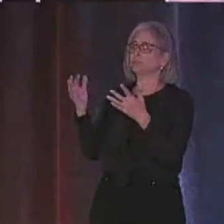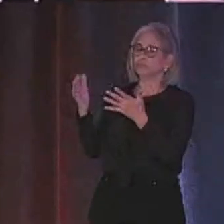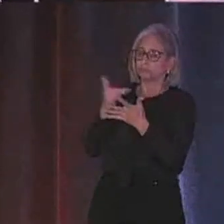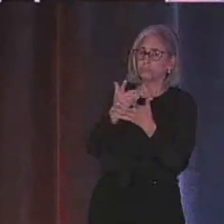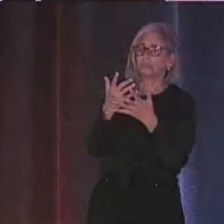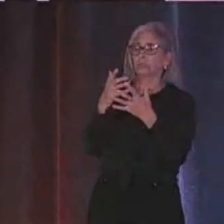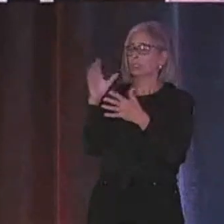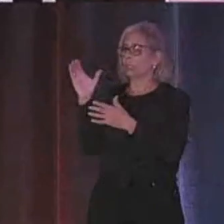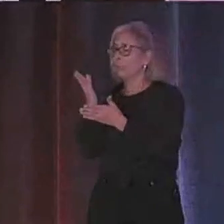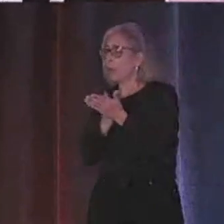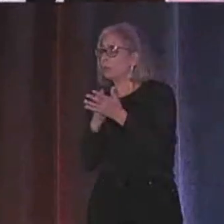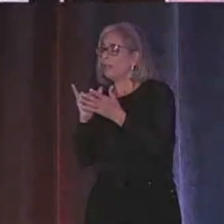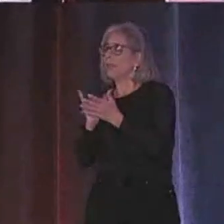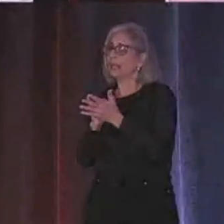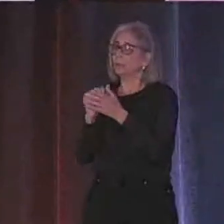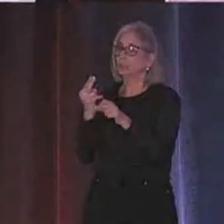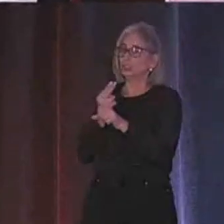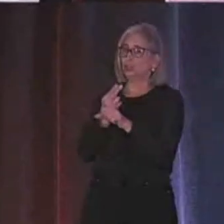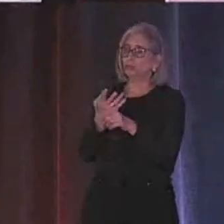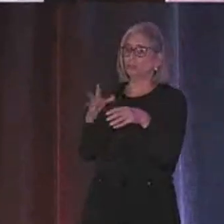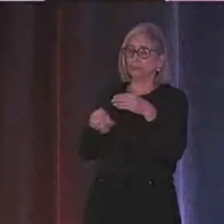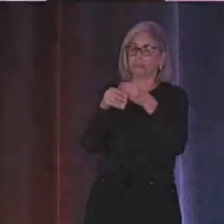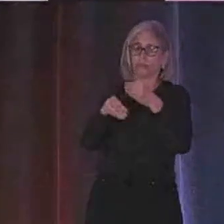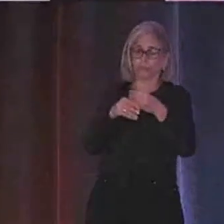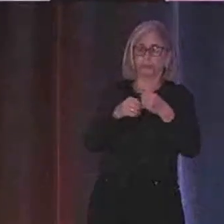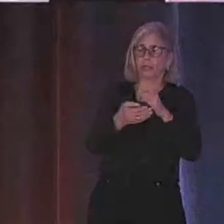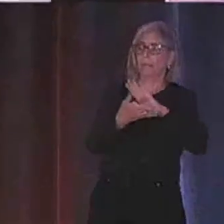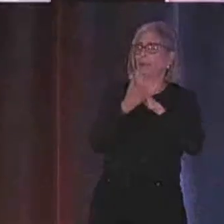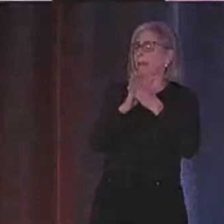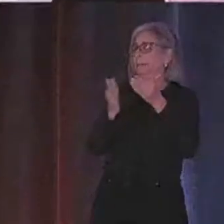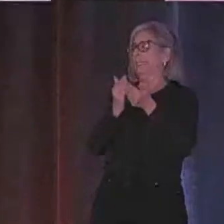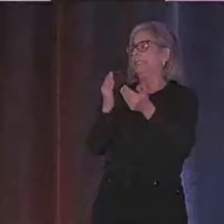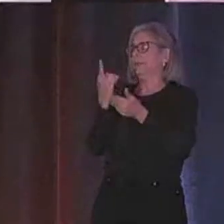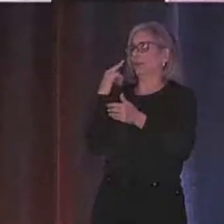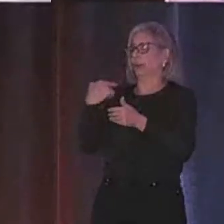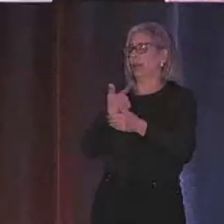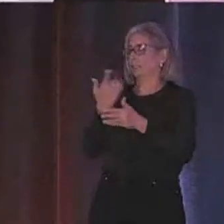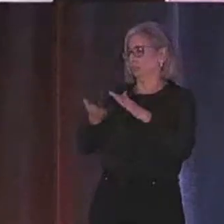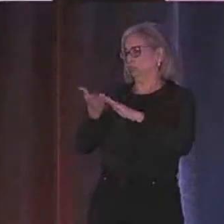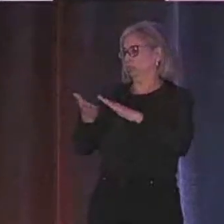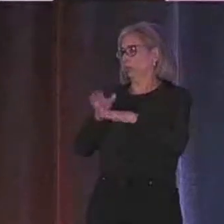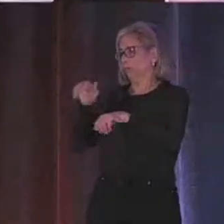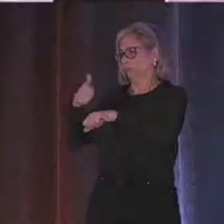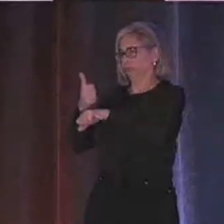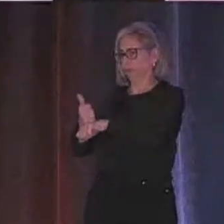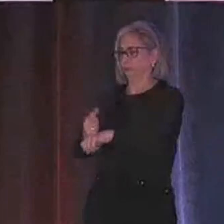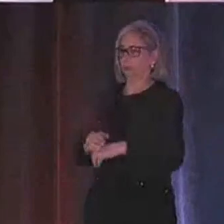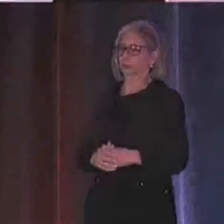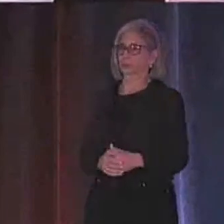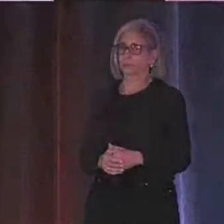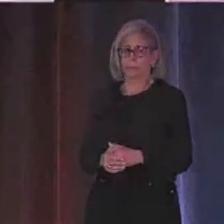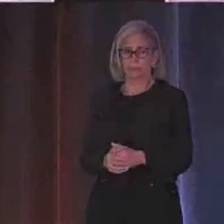components that are abstractions upon abstractions to make it super easy for us to get up and running.